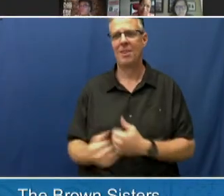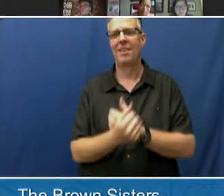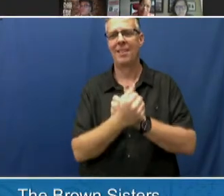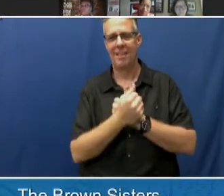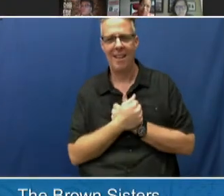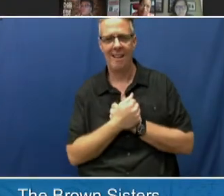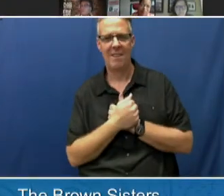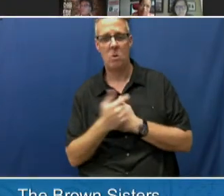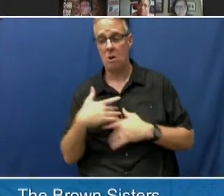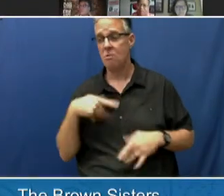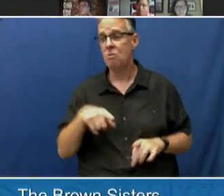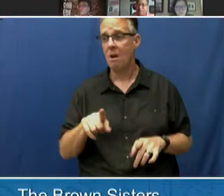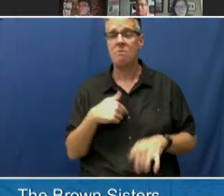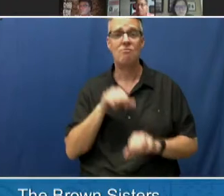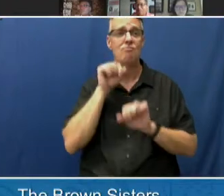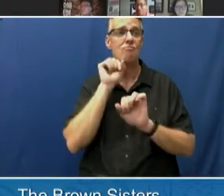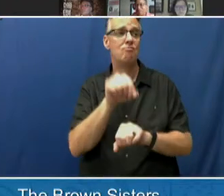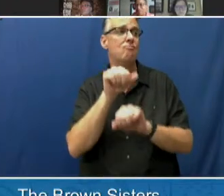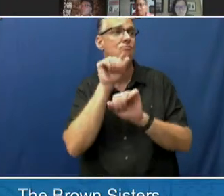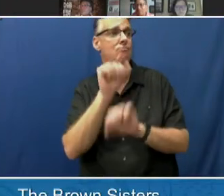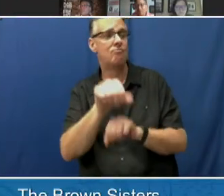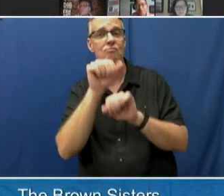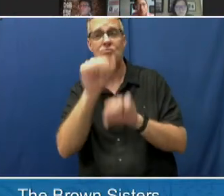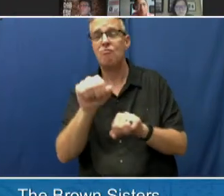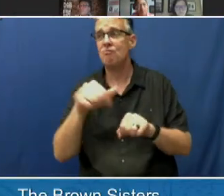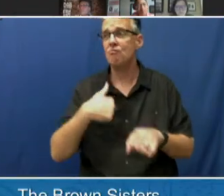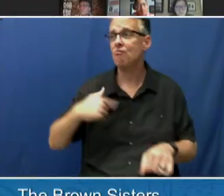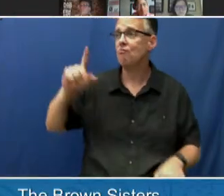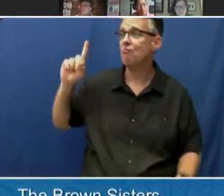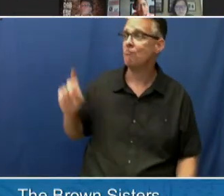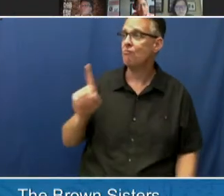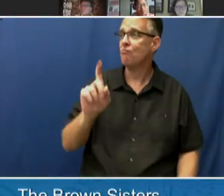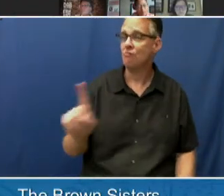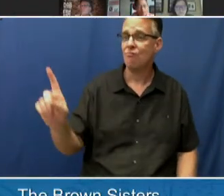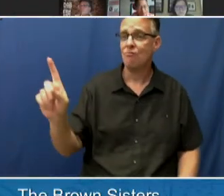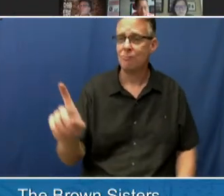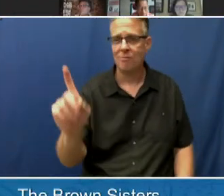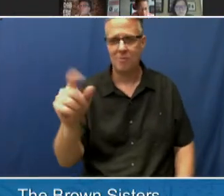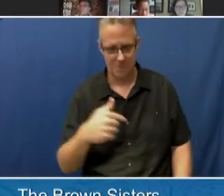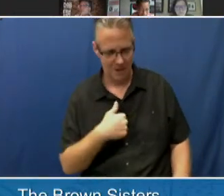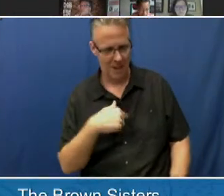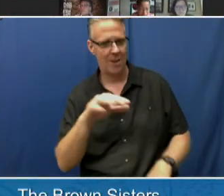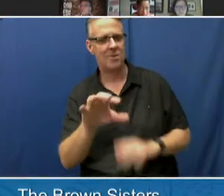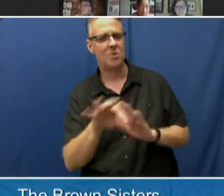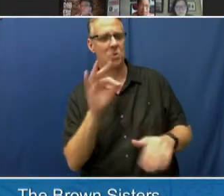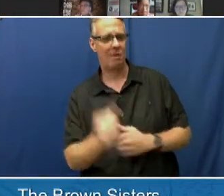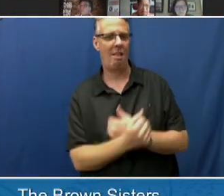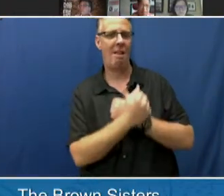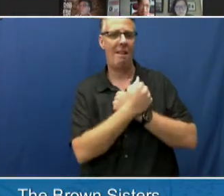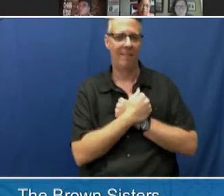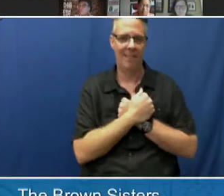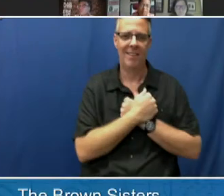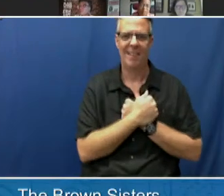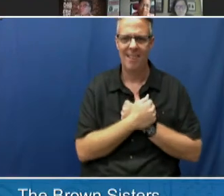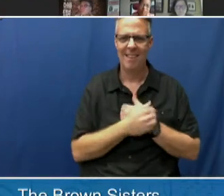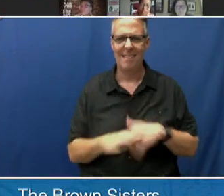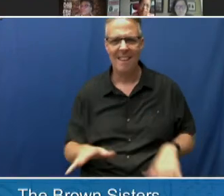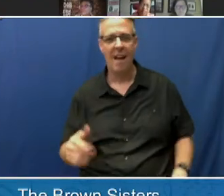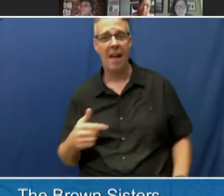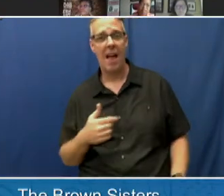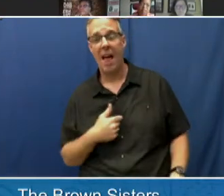I'm driving down the street, when I'm walking down the road. I choose love. When I'm in